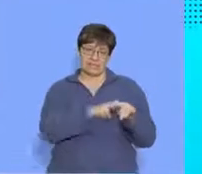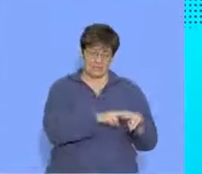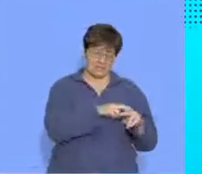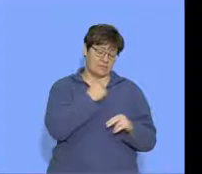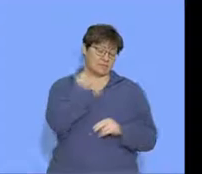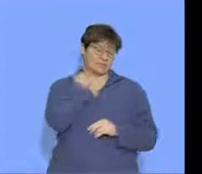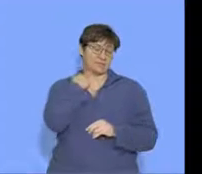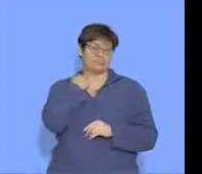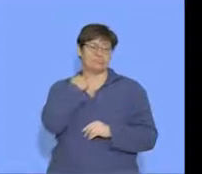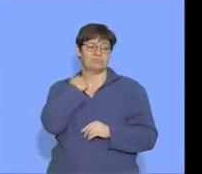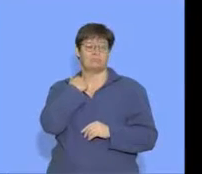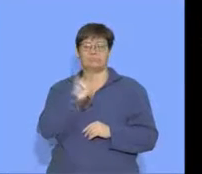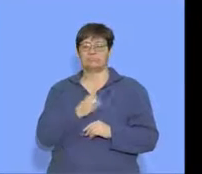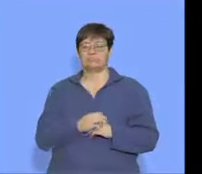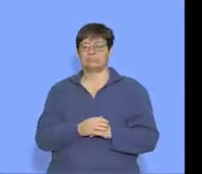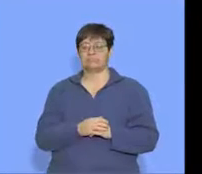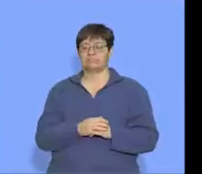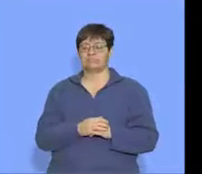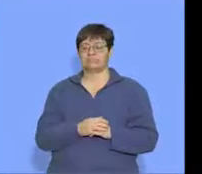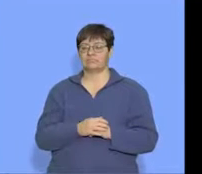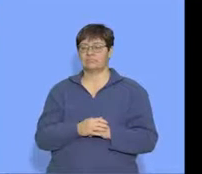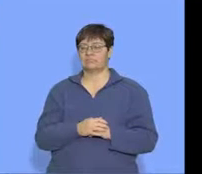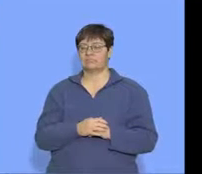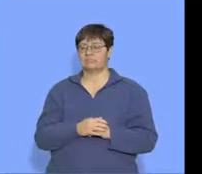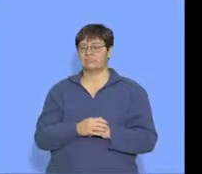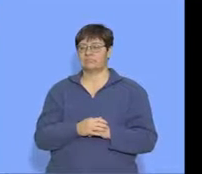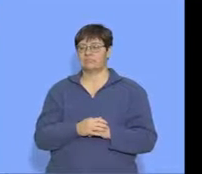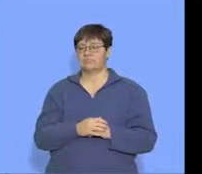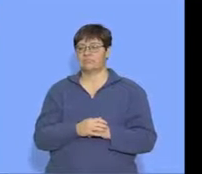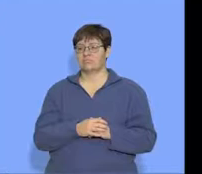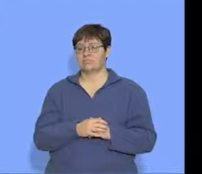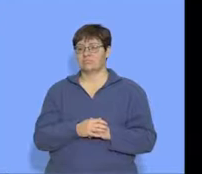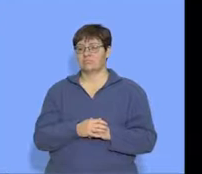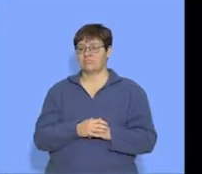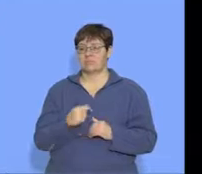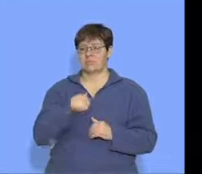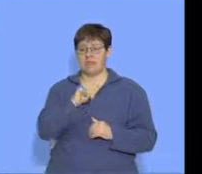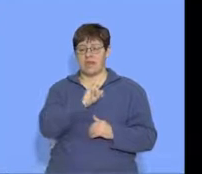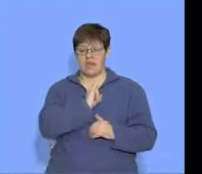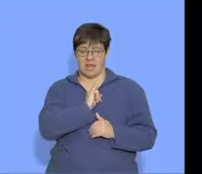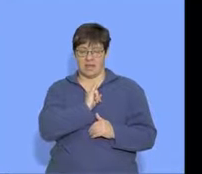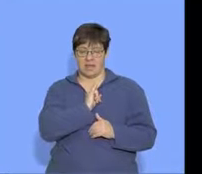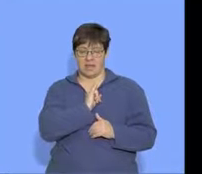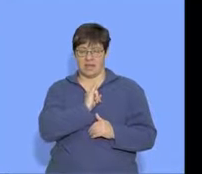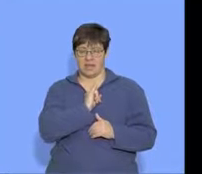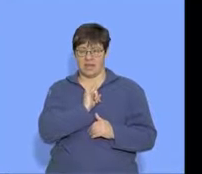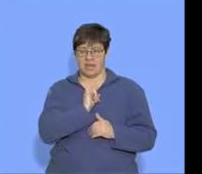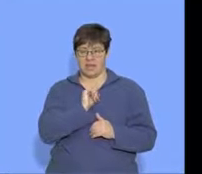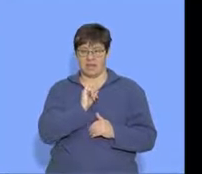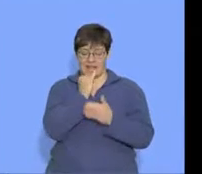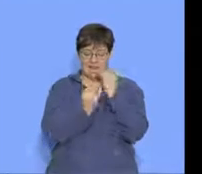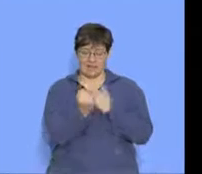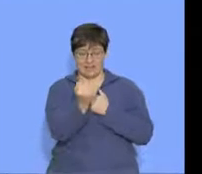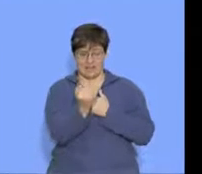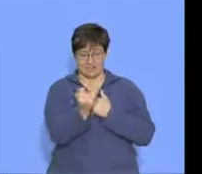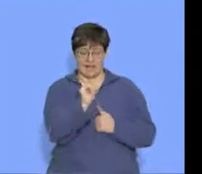watch this space. I'm going to try and use a different color. So let's write down the letter I. I stands for independent variable.